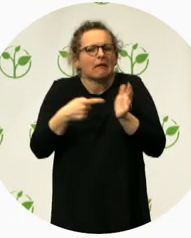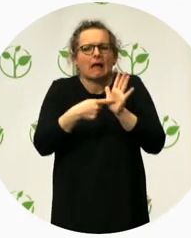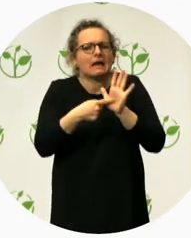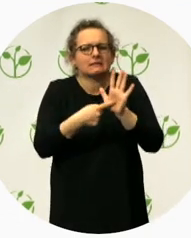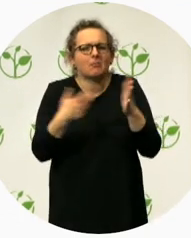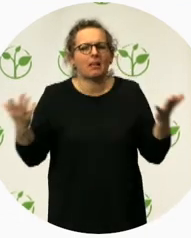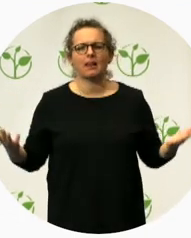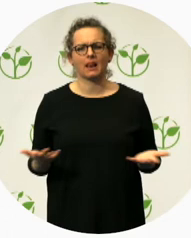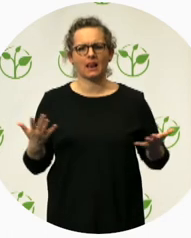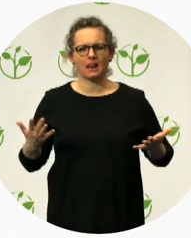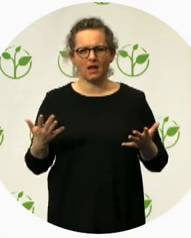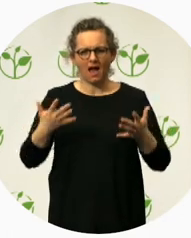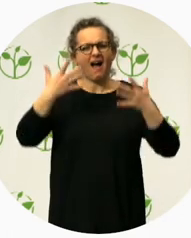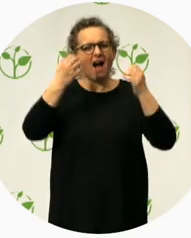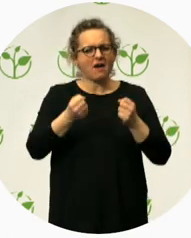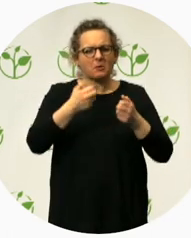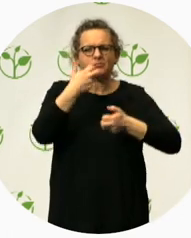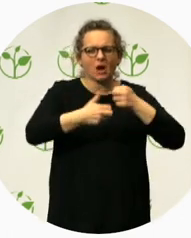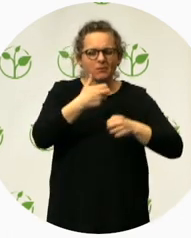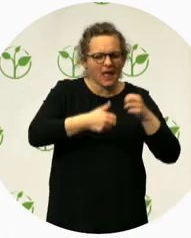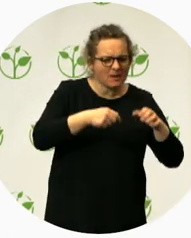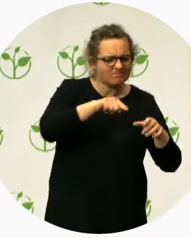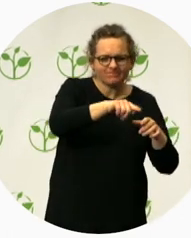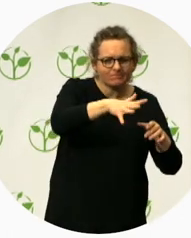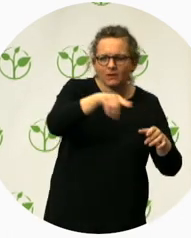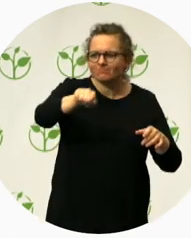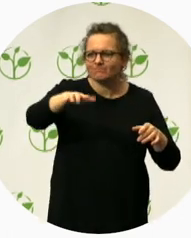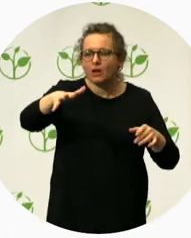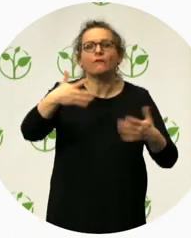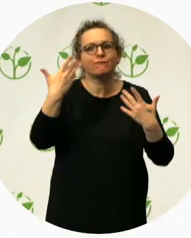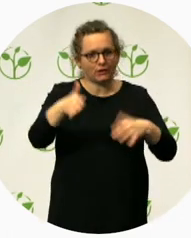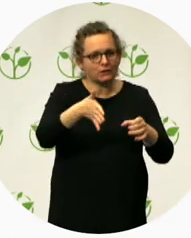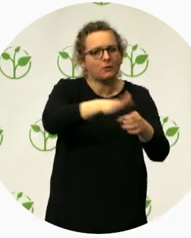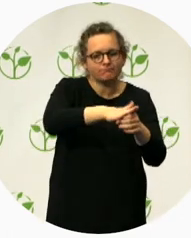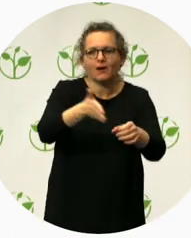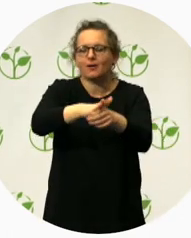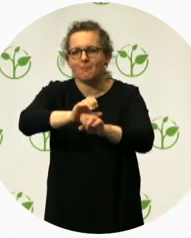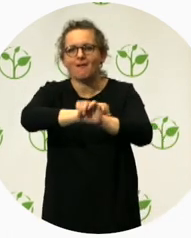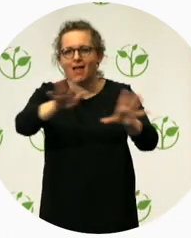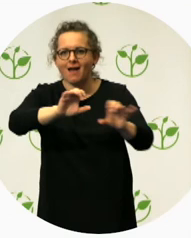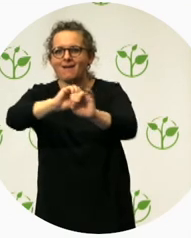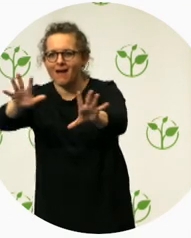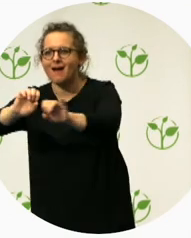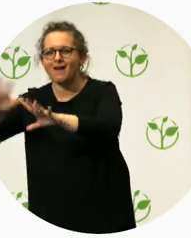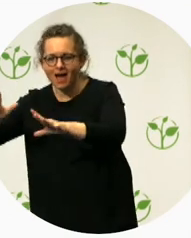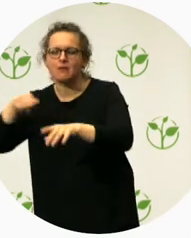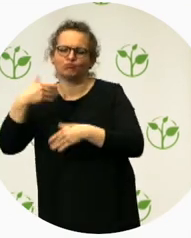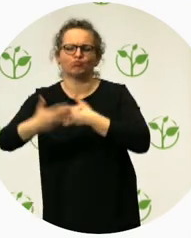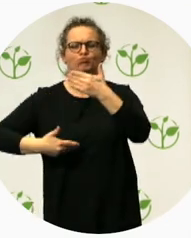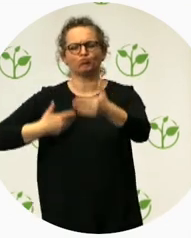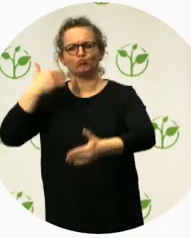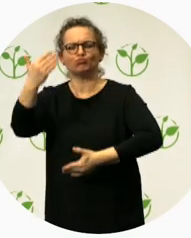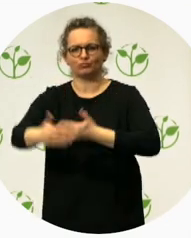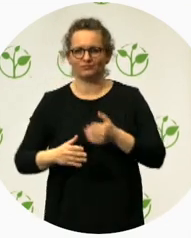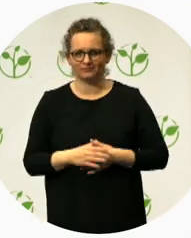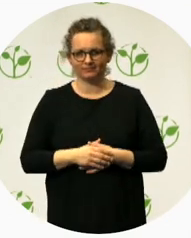And it might be a good point then just to jump on to the next one, and smart homes. Because what this starts to do now is we start